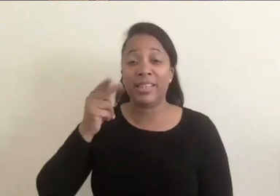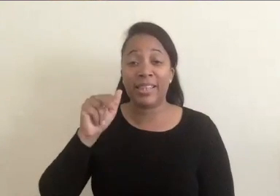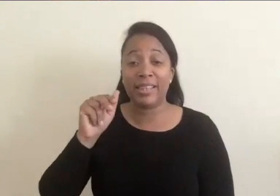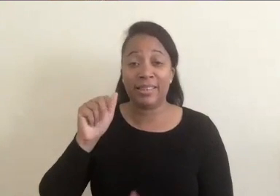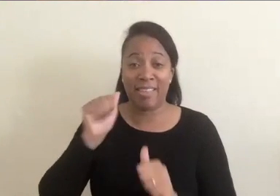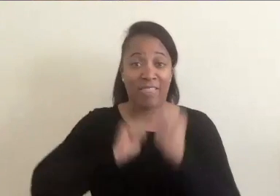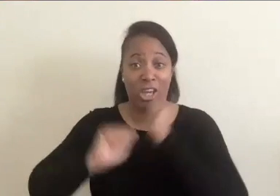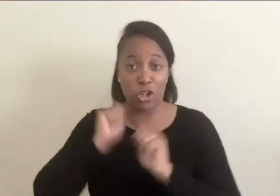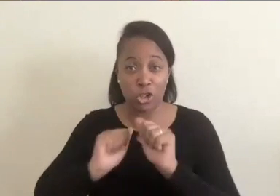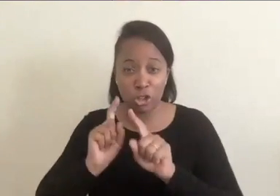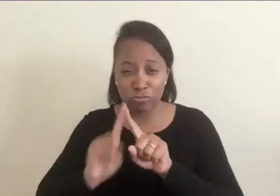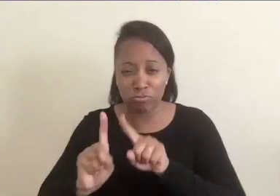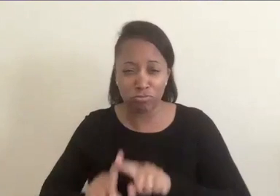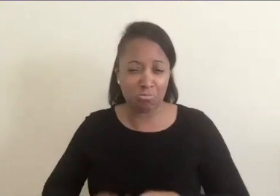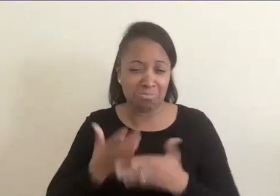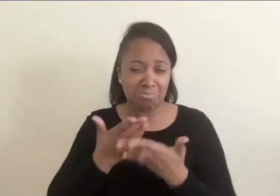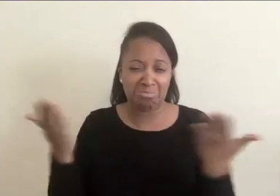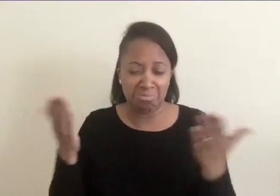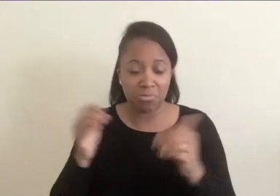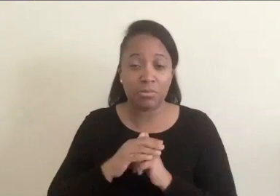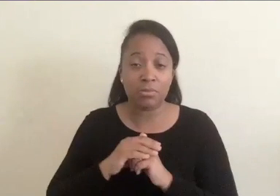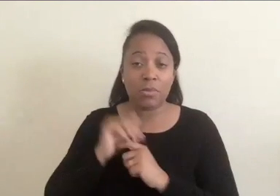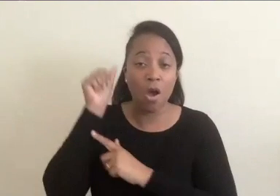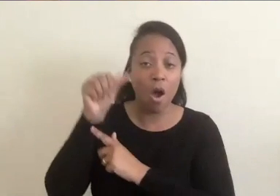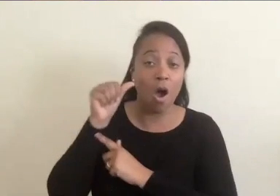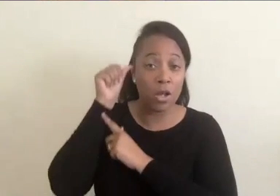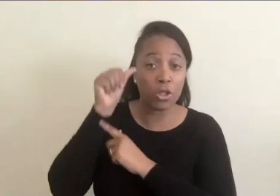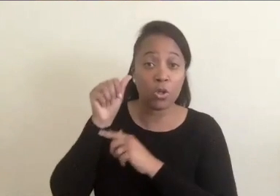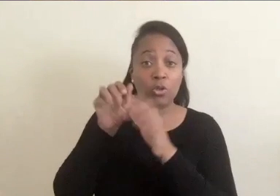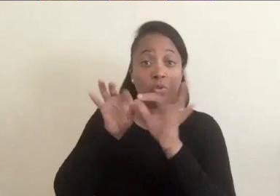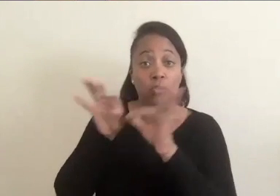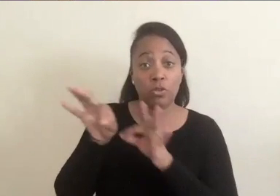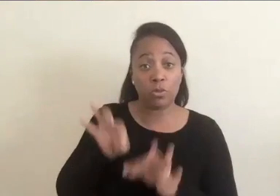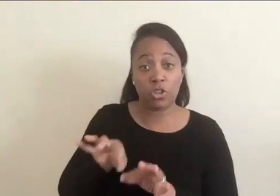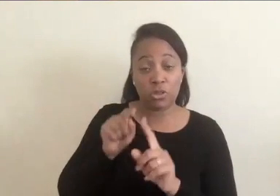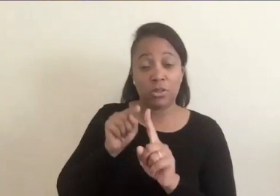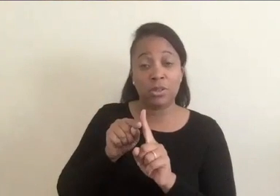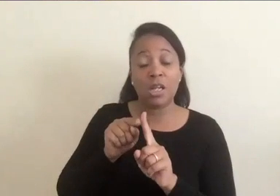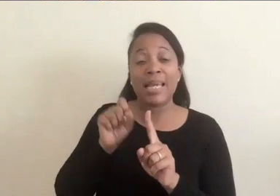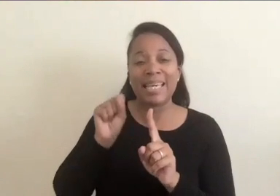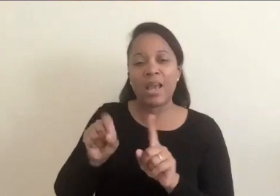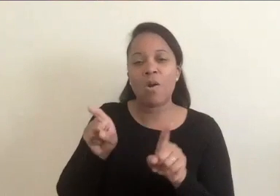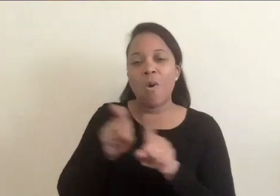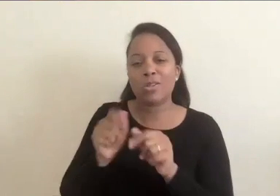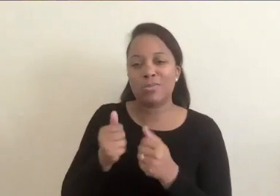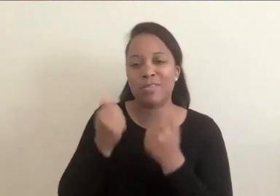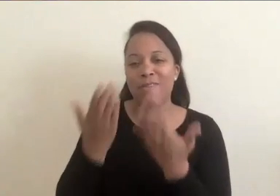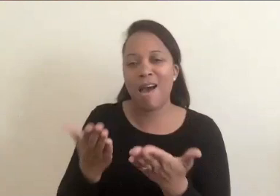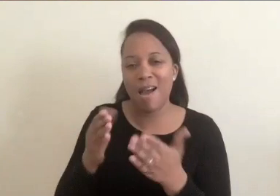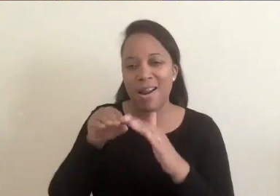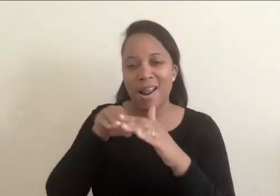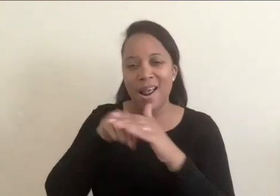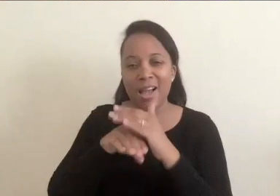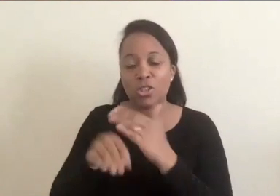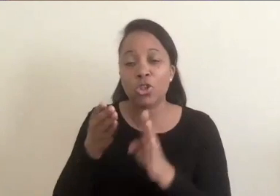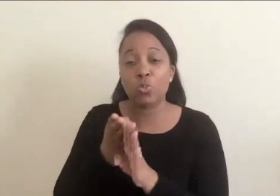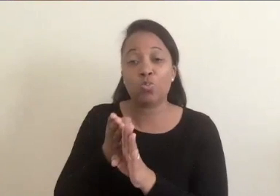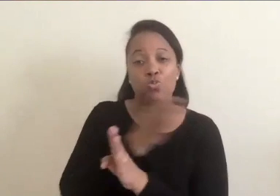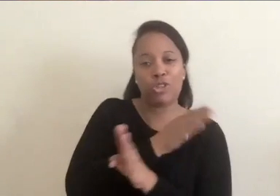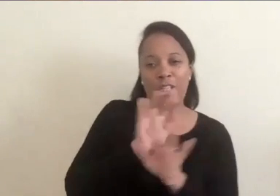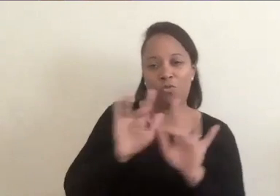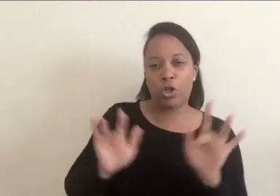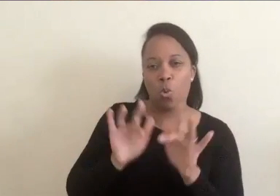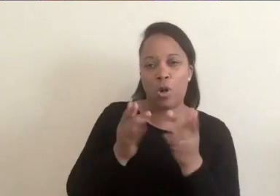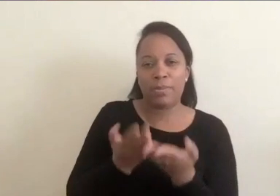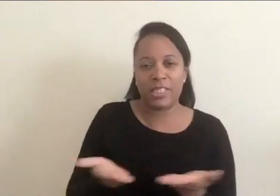theatrical productions, and the like. Audio description is also ordered to enable access to